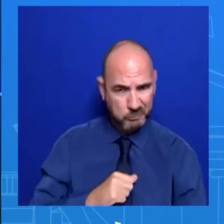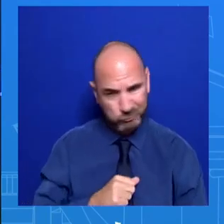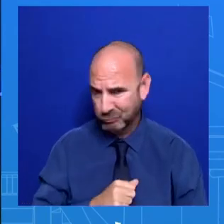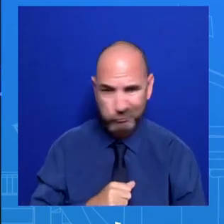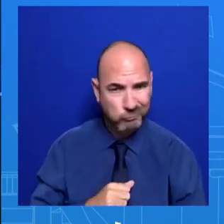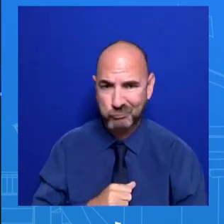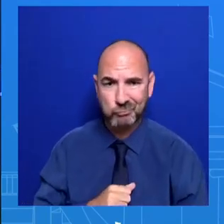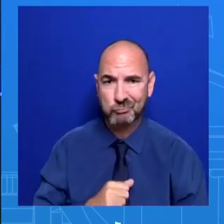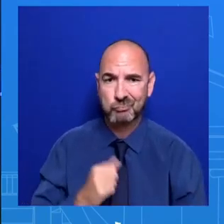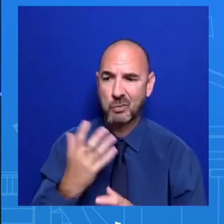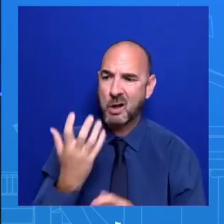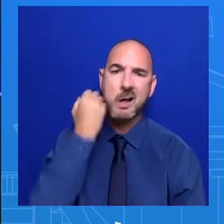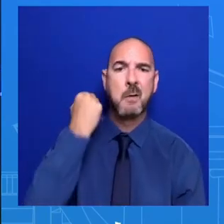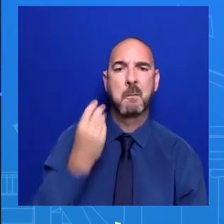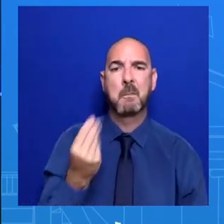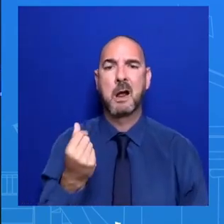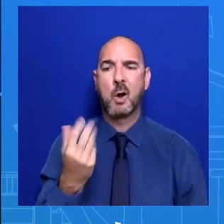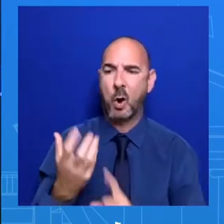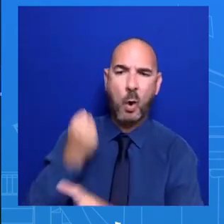it's wrong on a